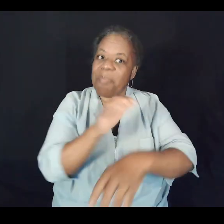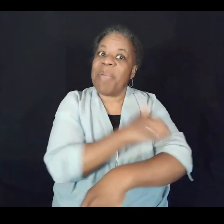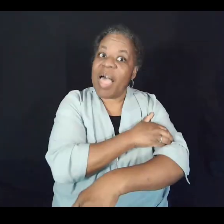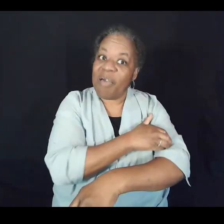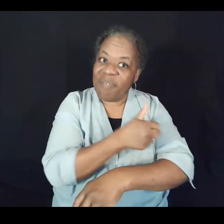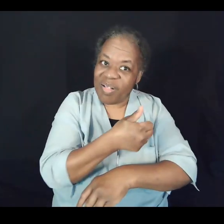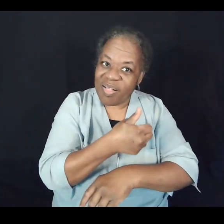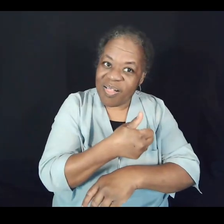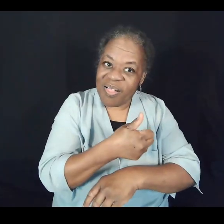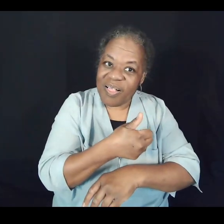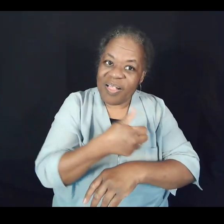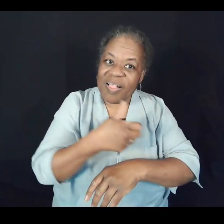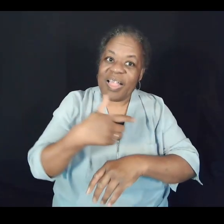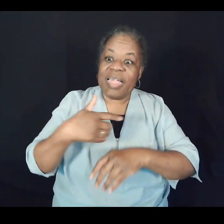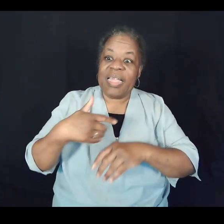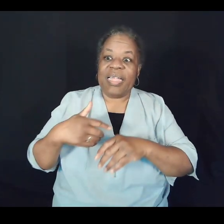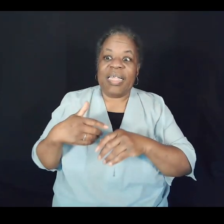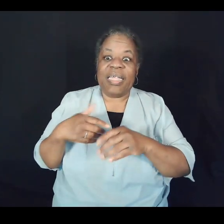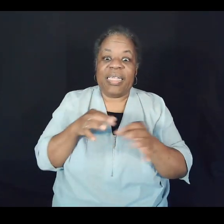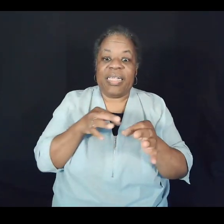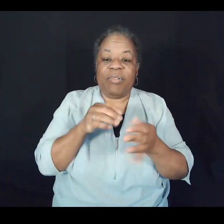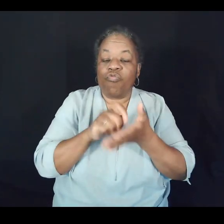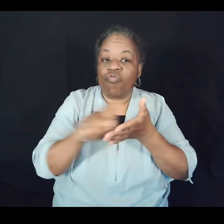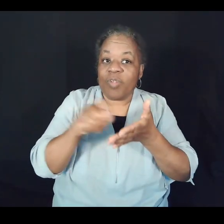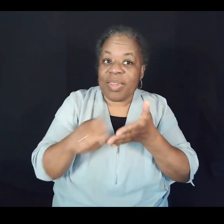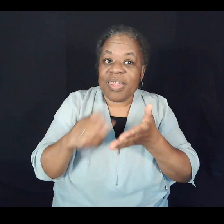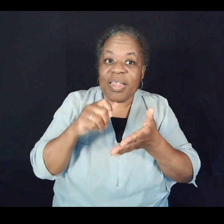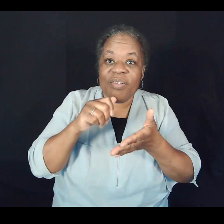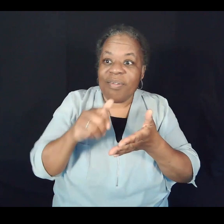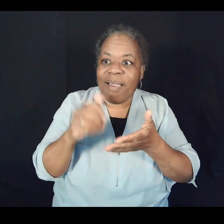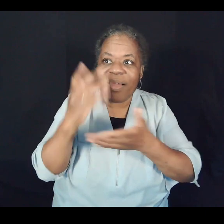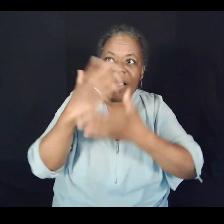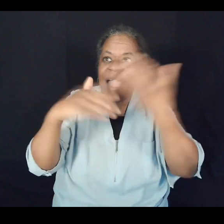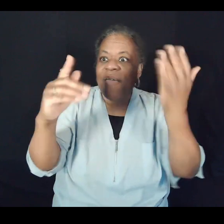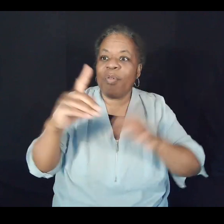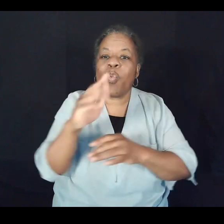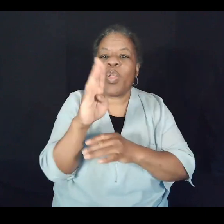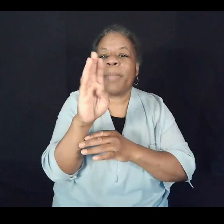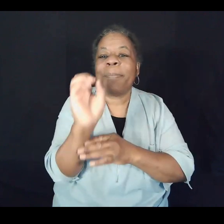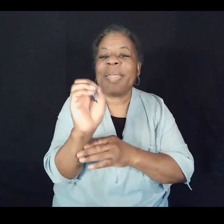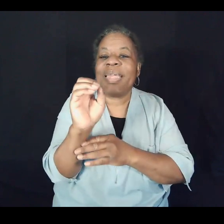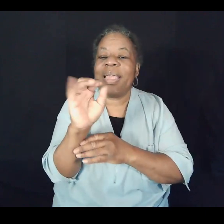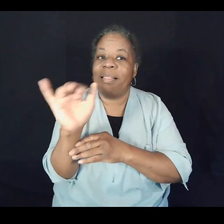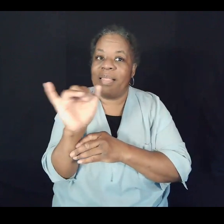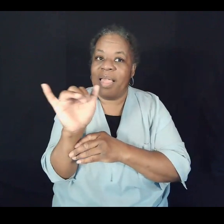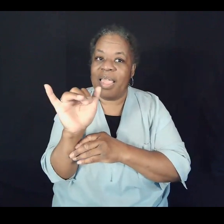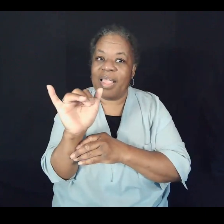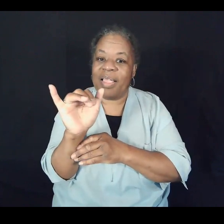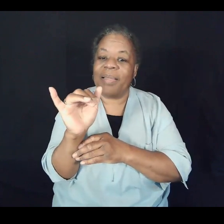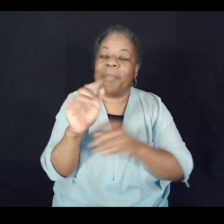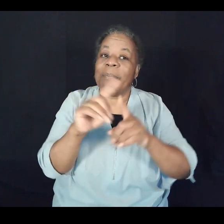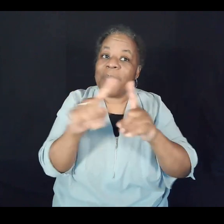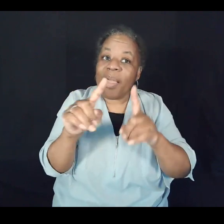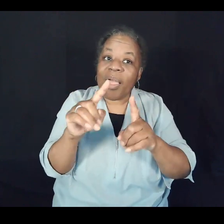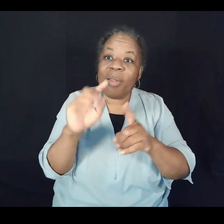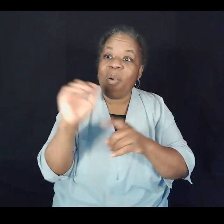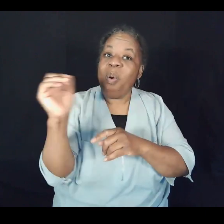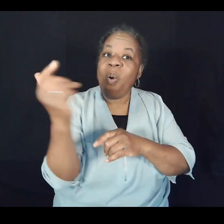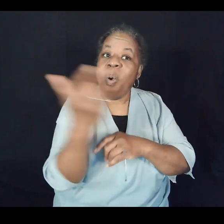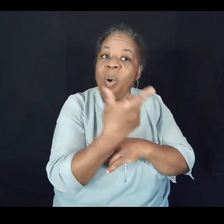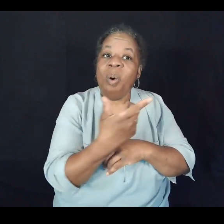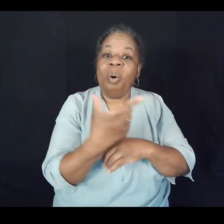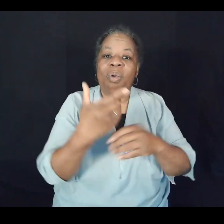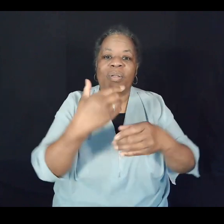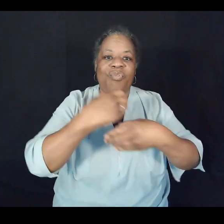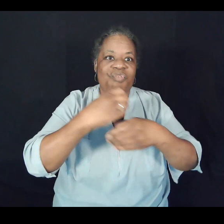this is what heaven is going to be like, but he wants us to make sure that we know that all of creation is going to be praising